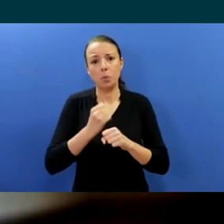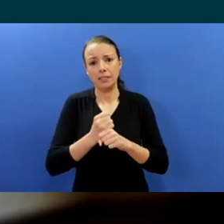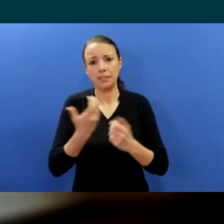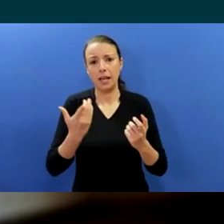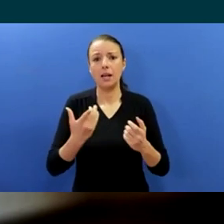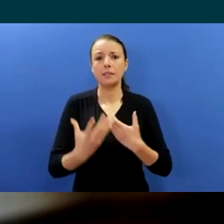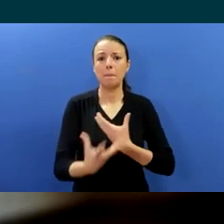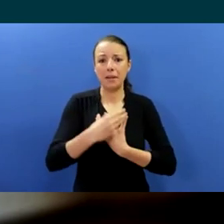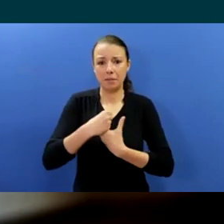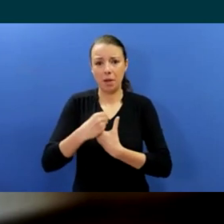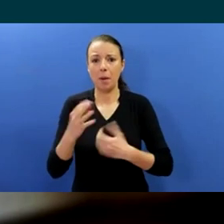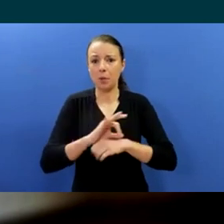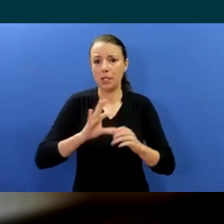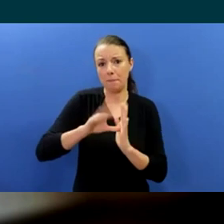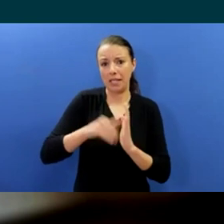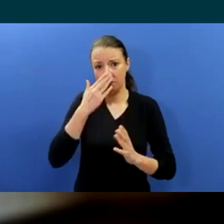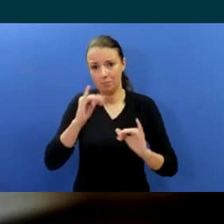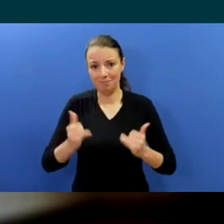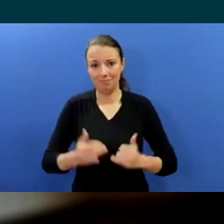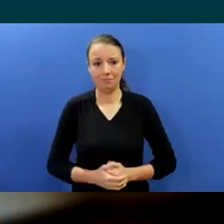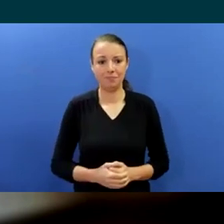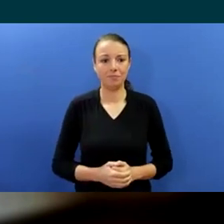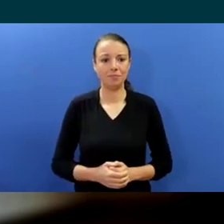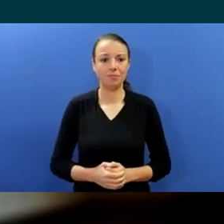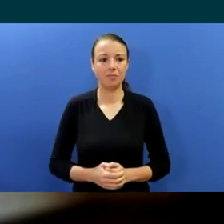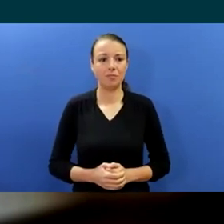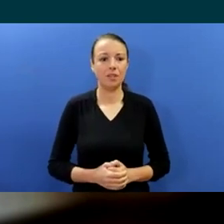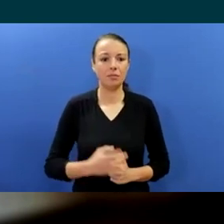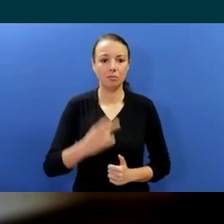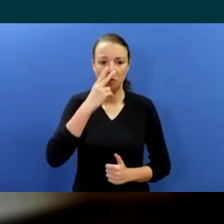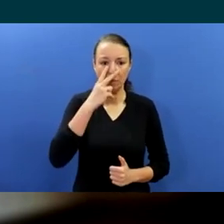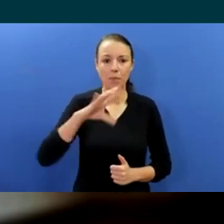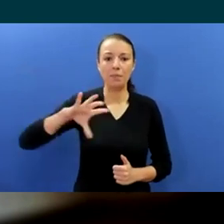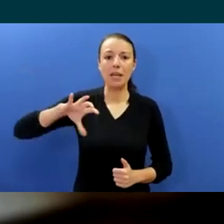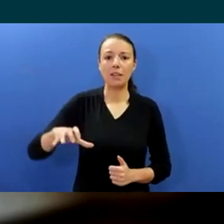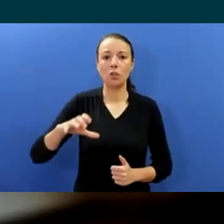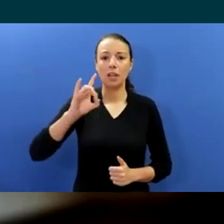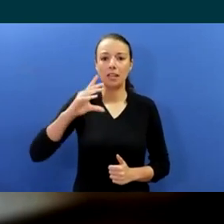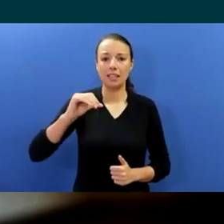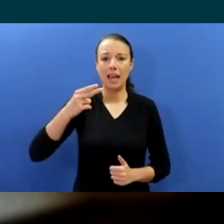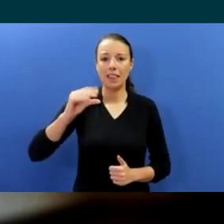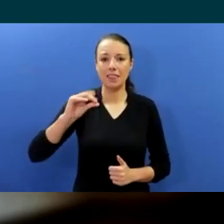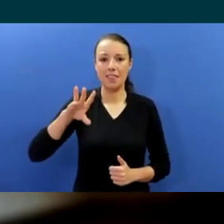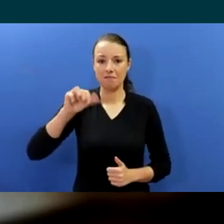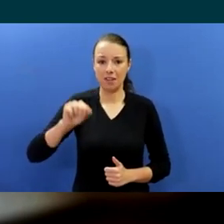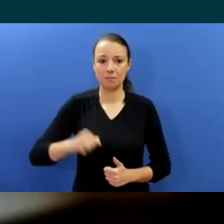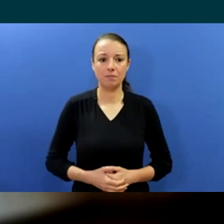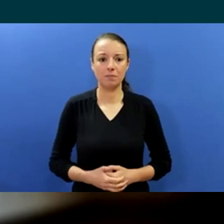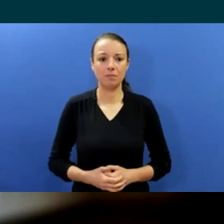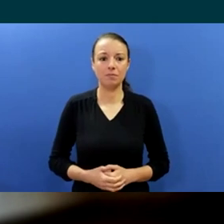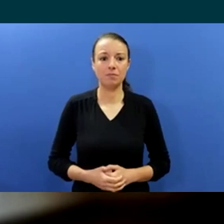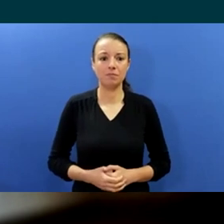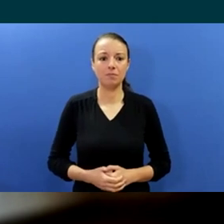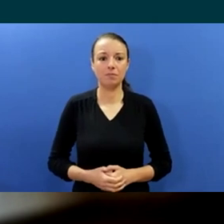in the canton of Geneva. It's a canton of like roughly 500,000 to a little bit more 500,000